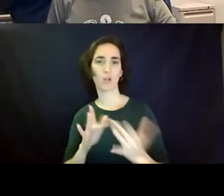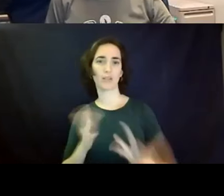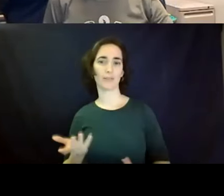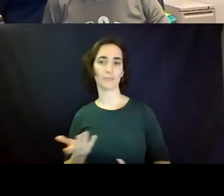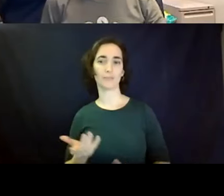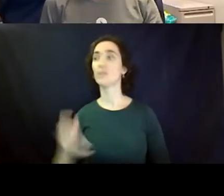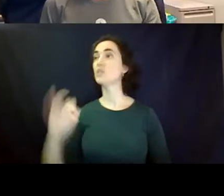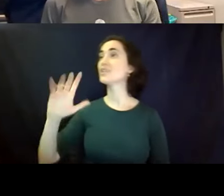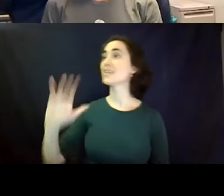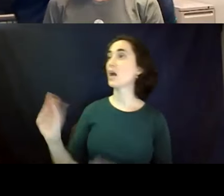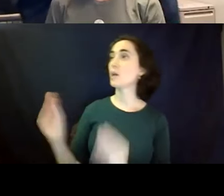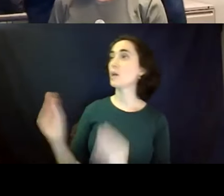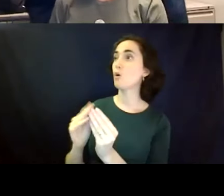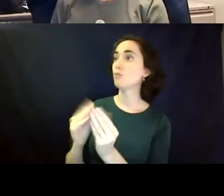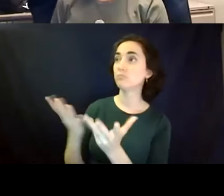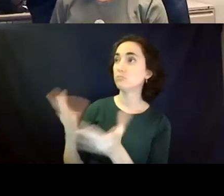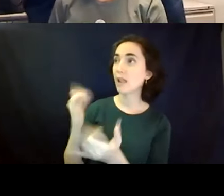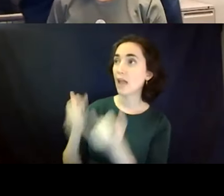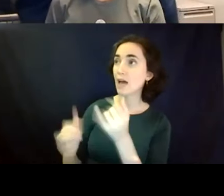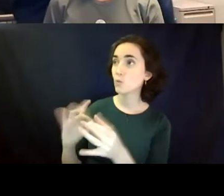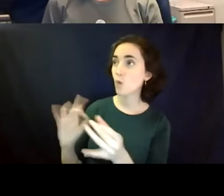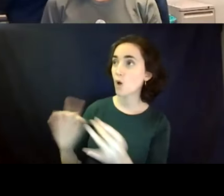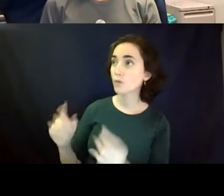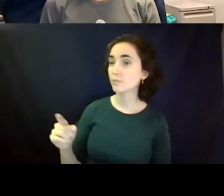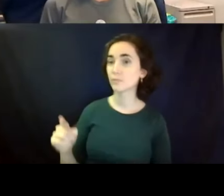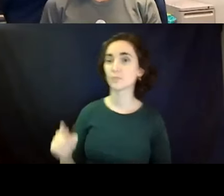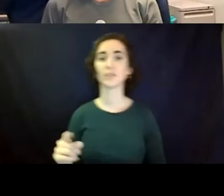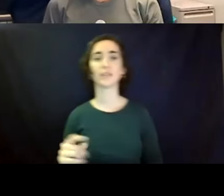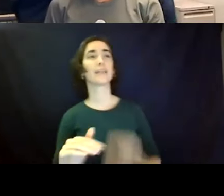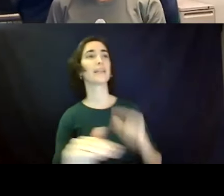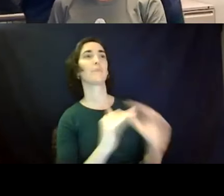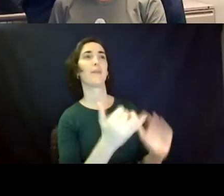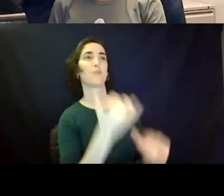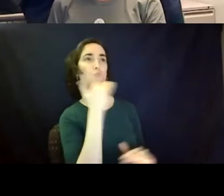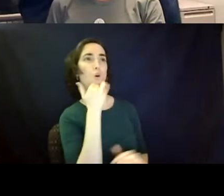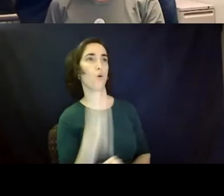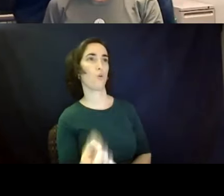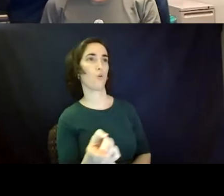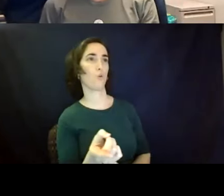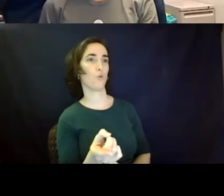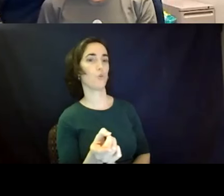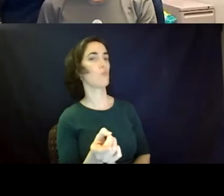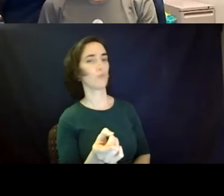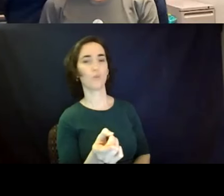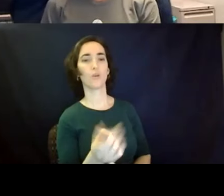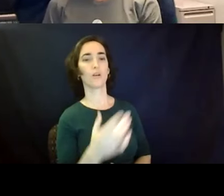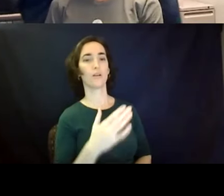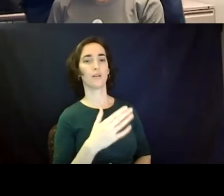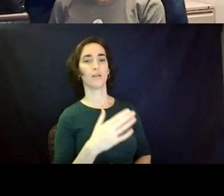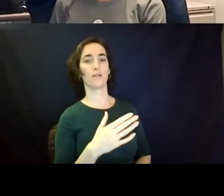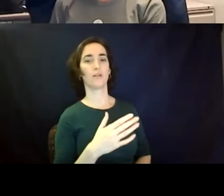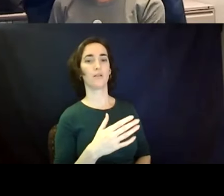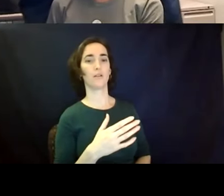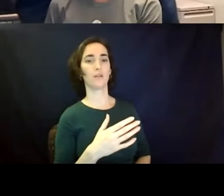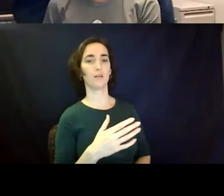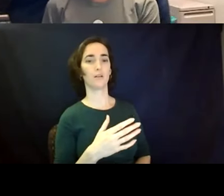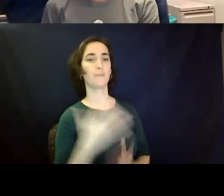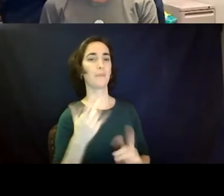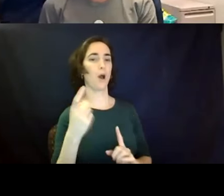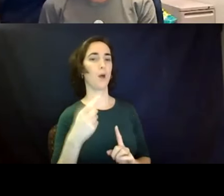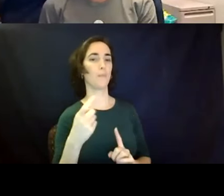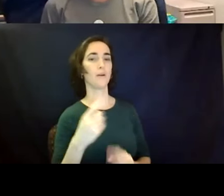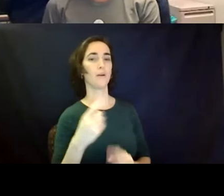Jessica, do you have any final words? Our email's wrong in that. Okay. I left off, it might have been autocorrect, so I'm going to